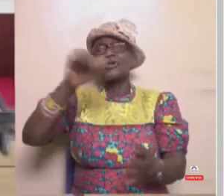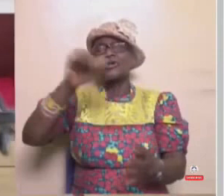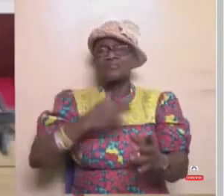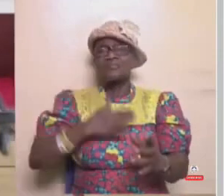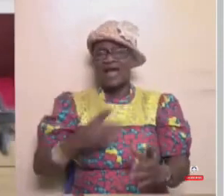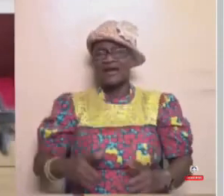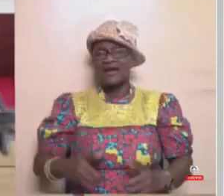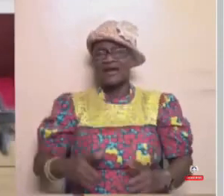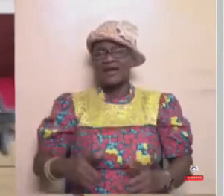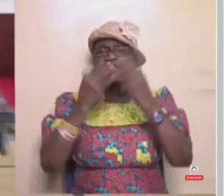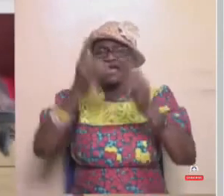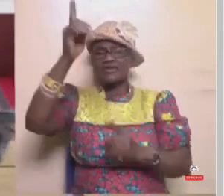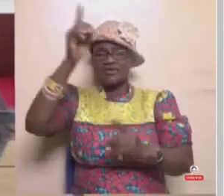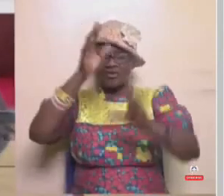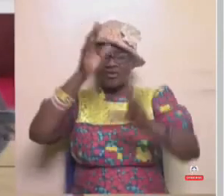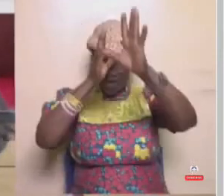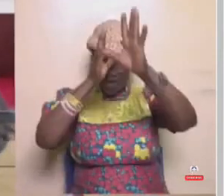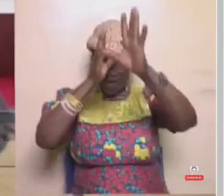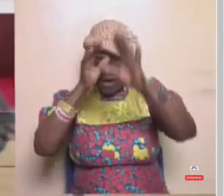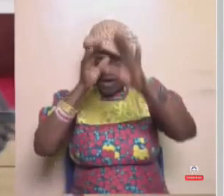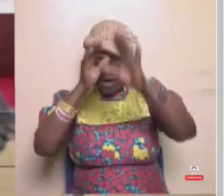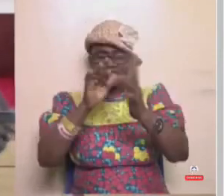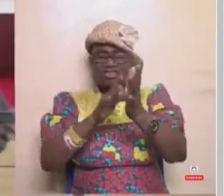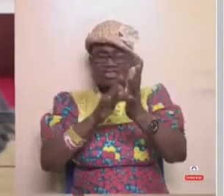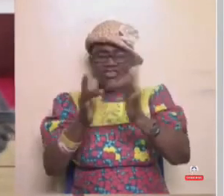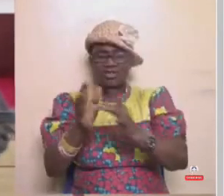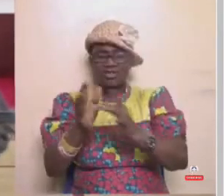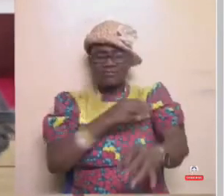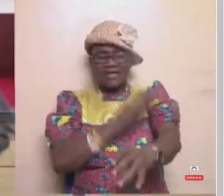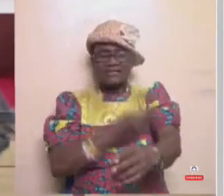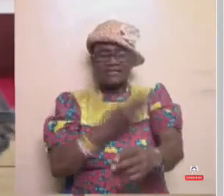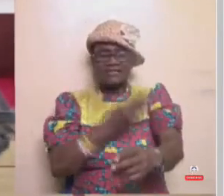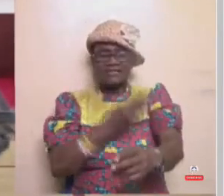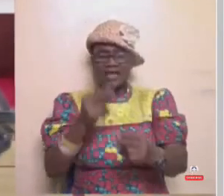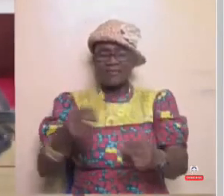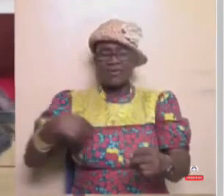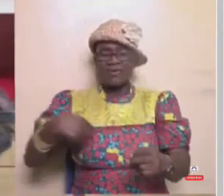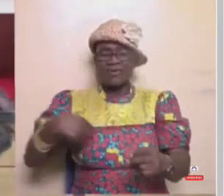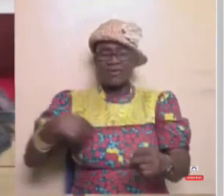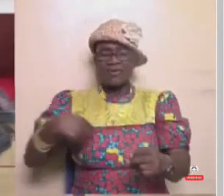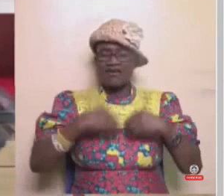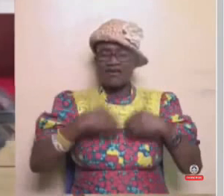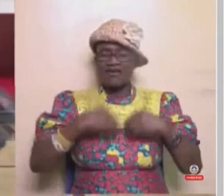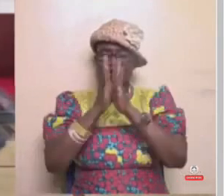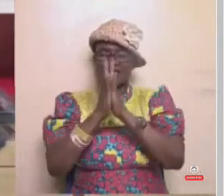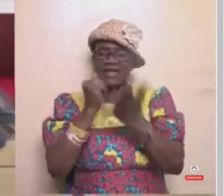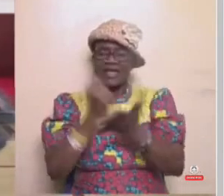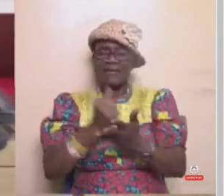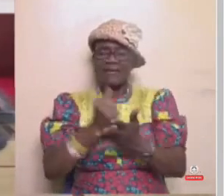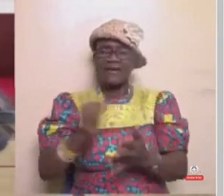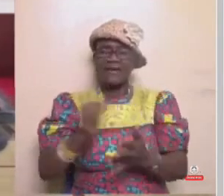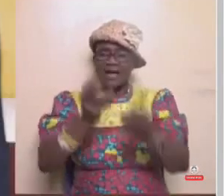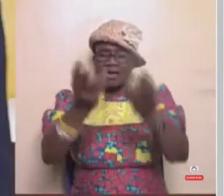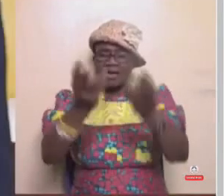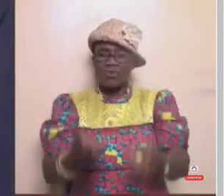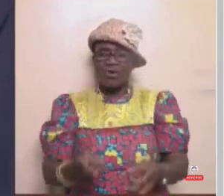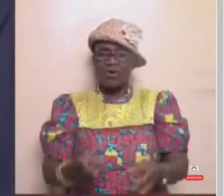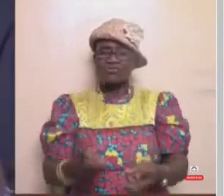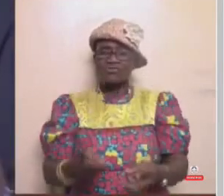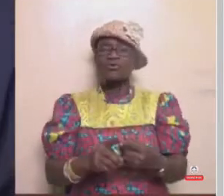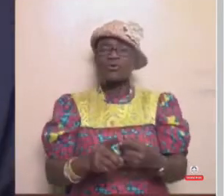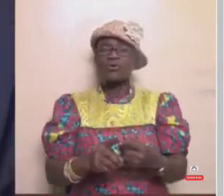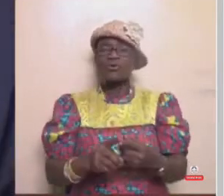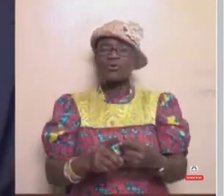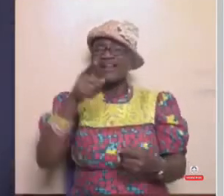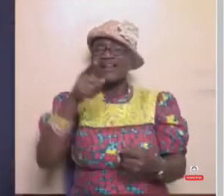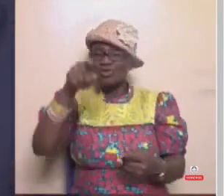Father. Amen. In Jesus' mighty name, we are praying. Amen. I want to assure your brethren, if you